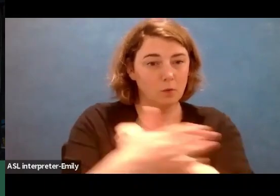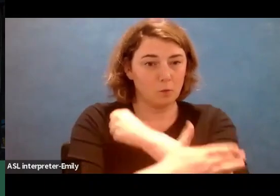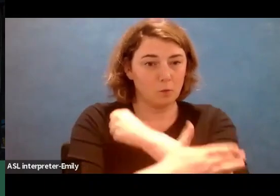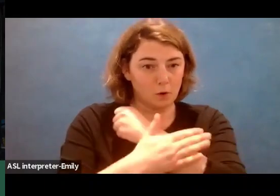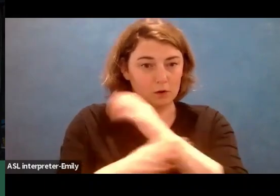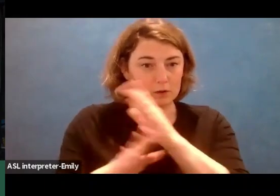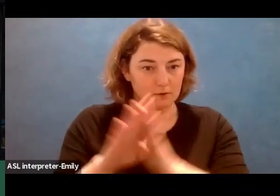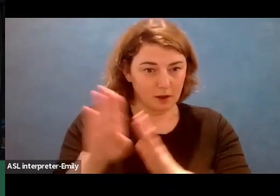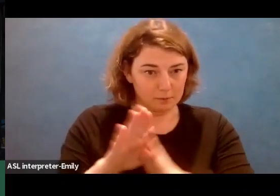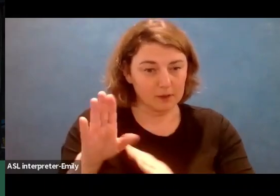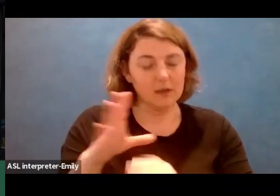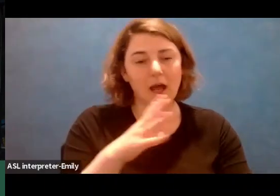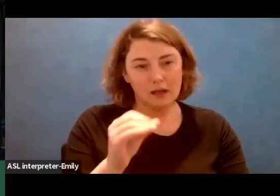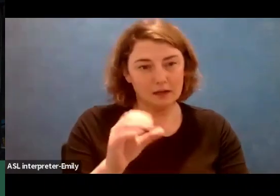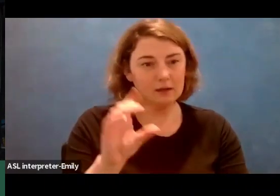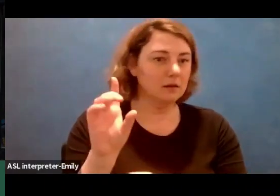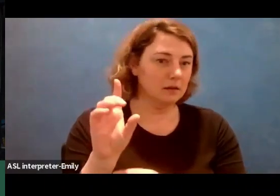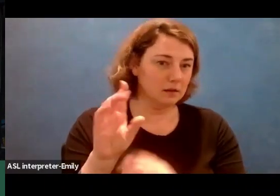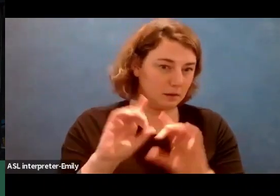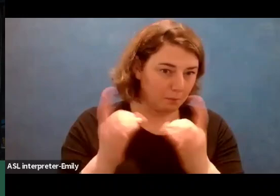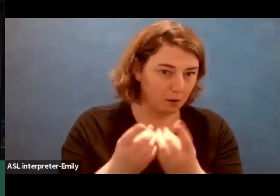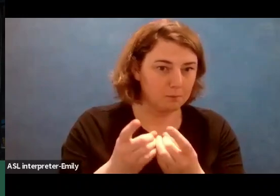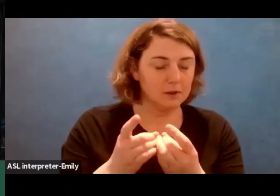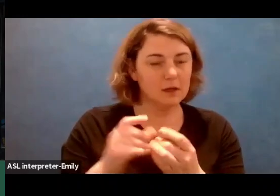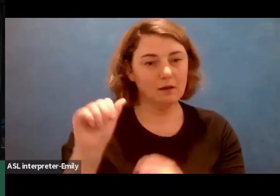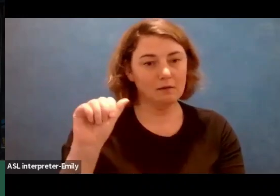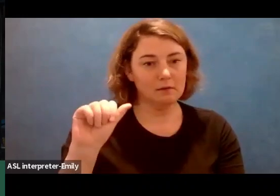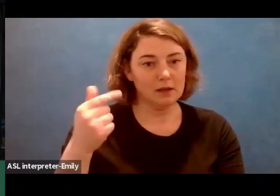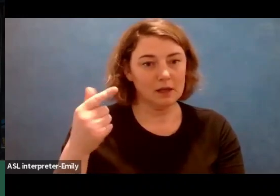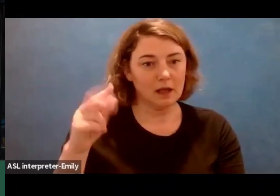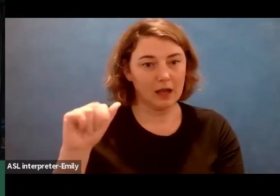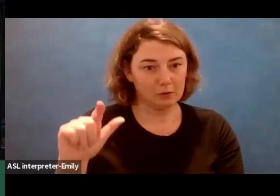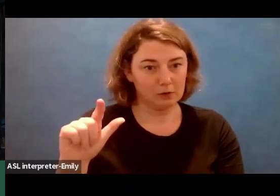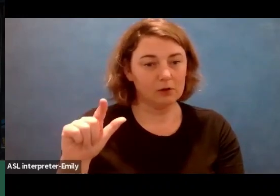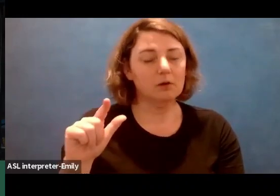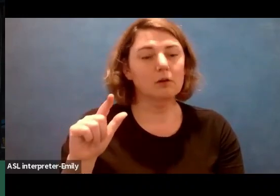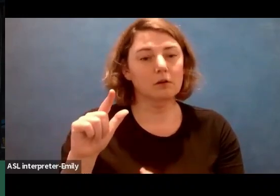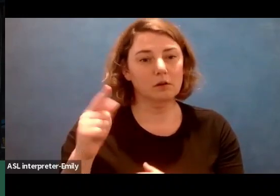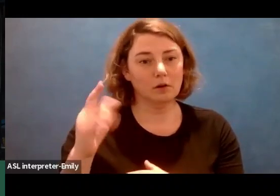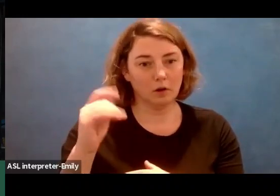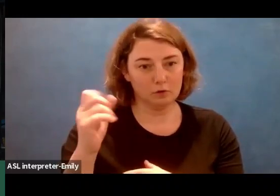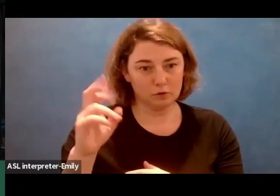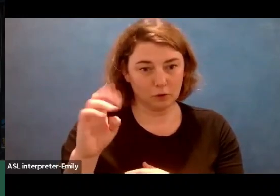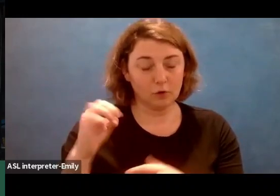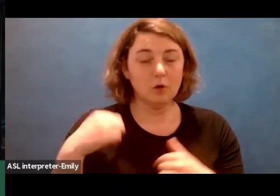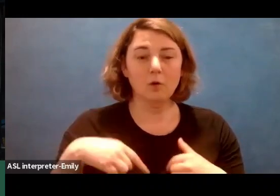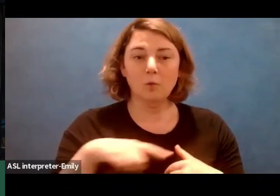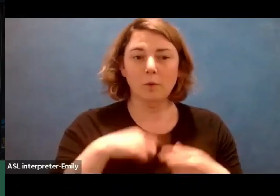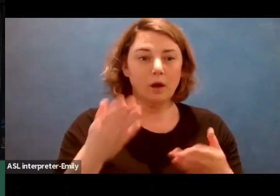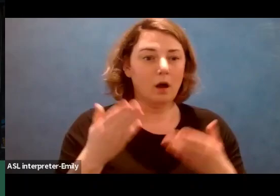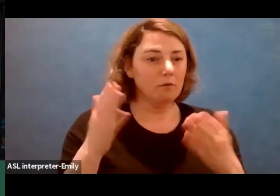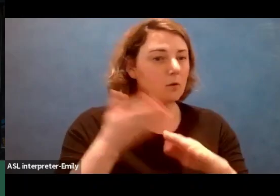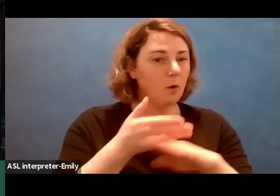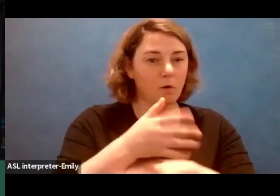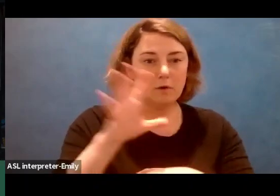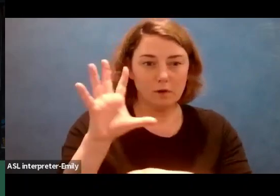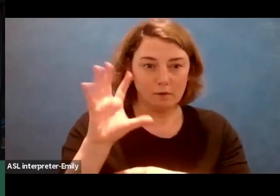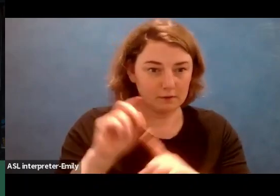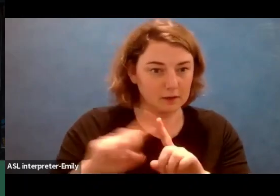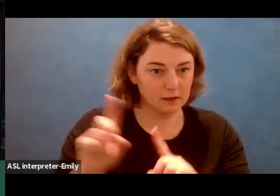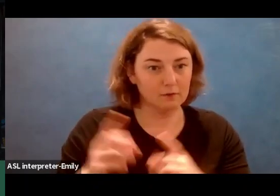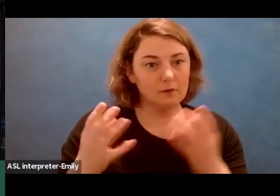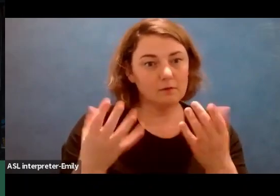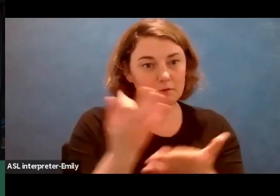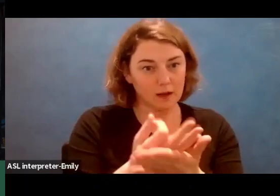the Department of Agriculture. And Rural Development offers over 50 financial assistance programs for